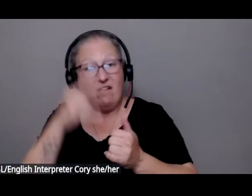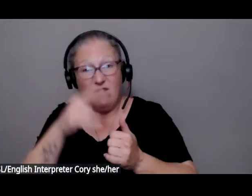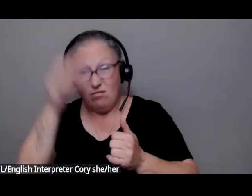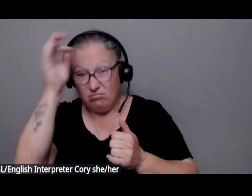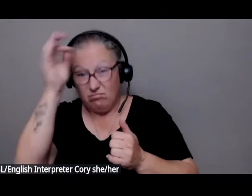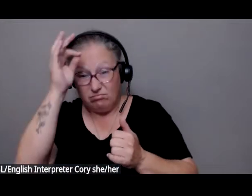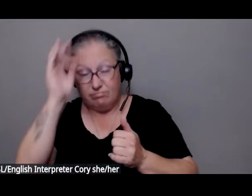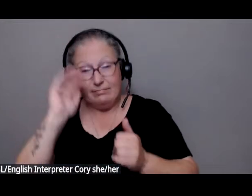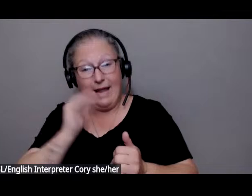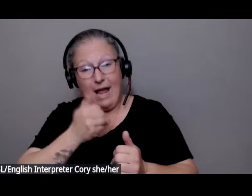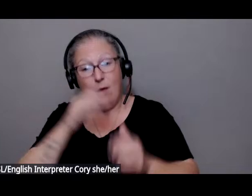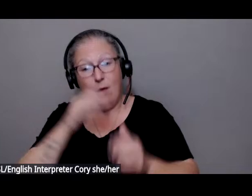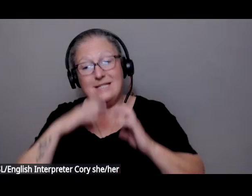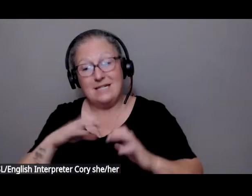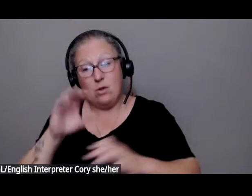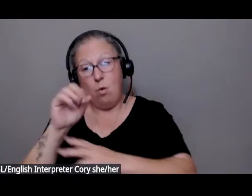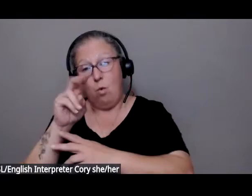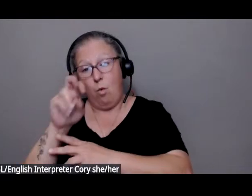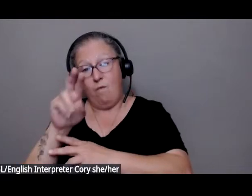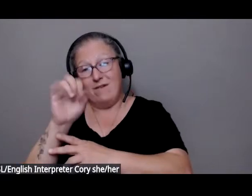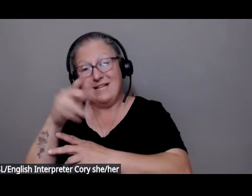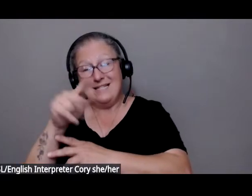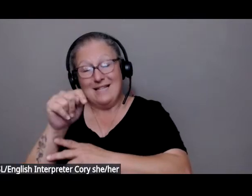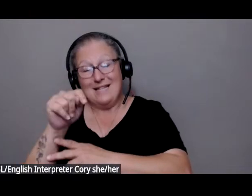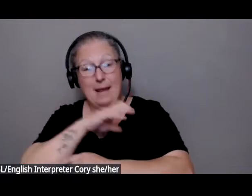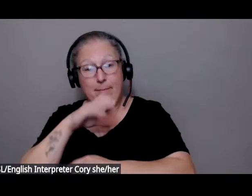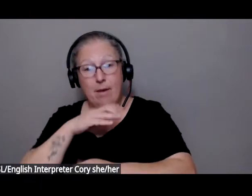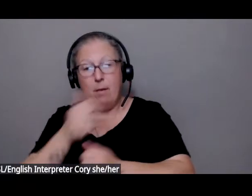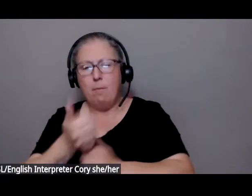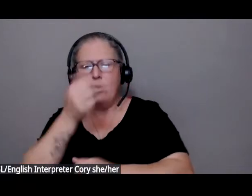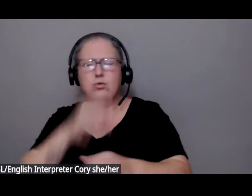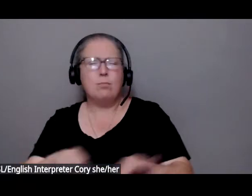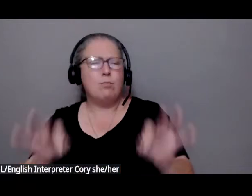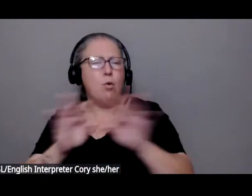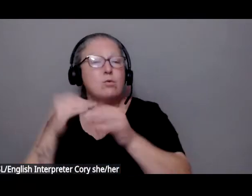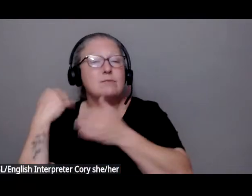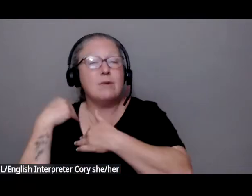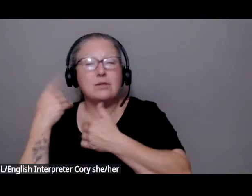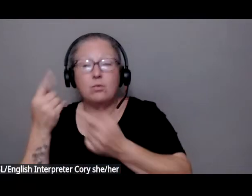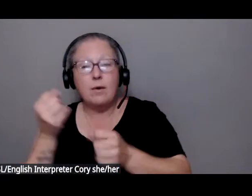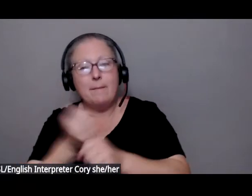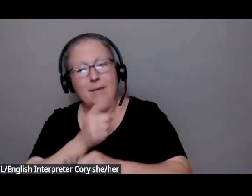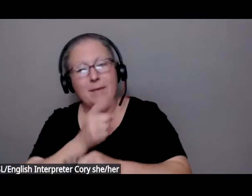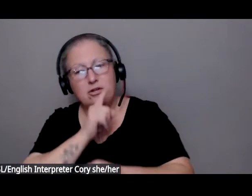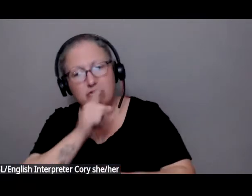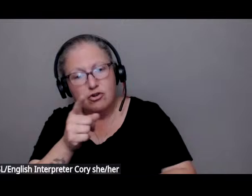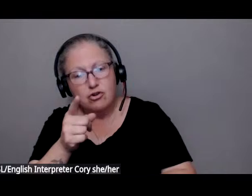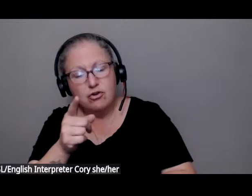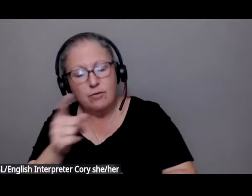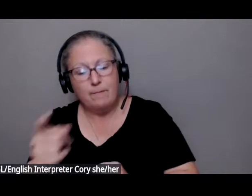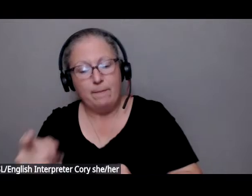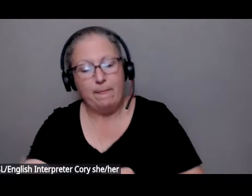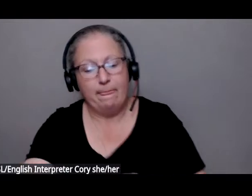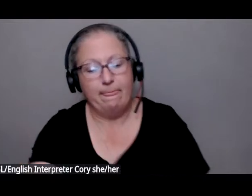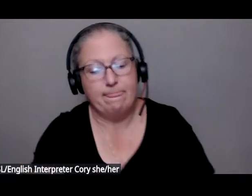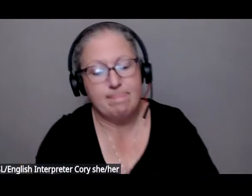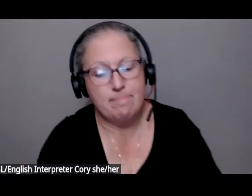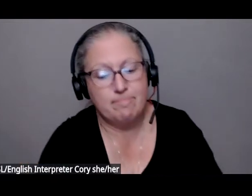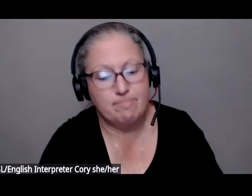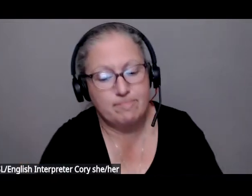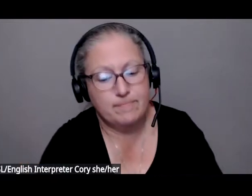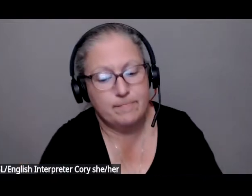our Citizens Oversight Committee, the most important responsibility is to make sure that the